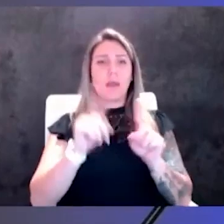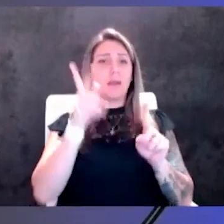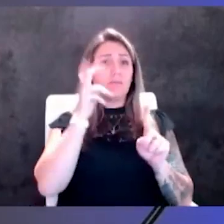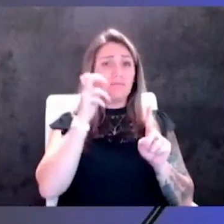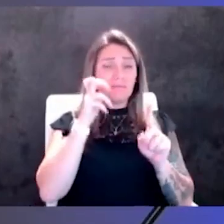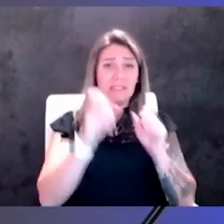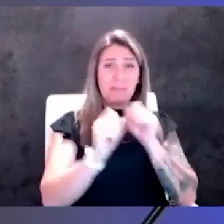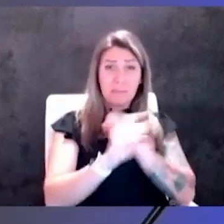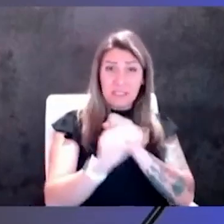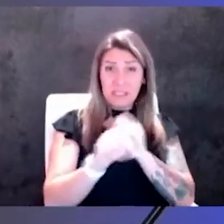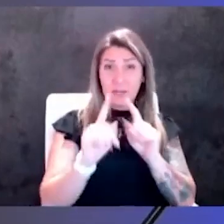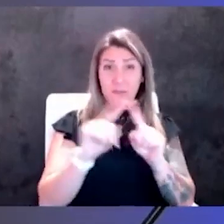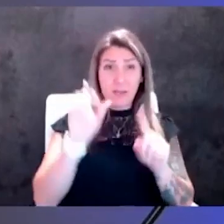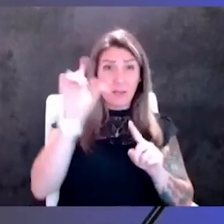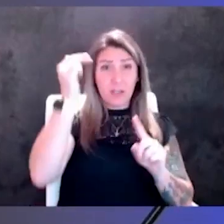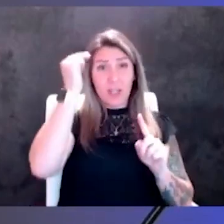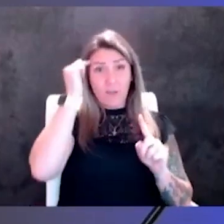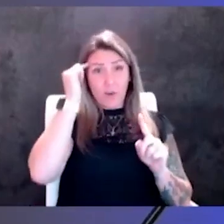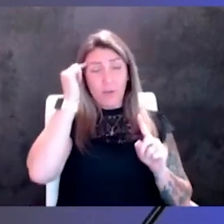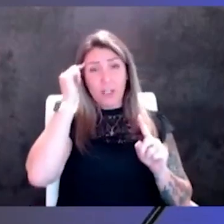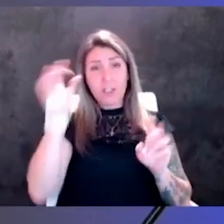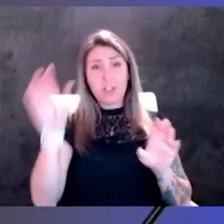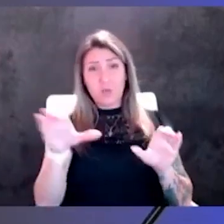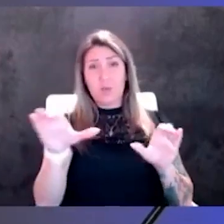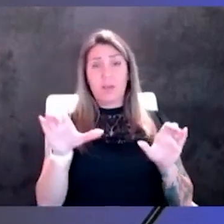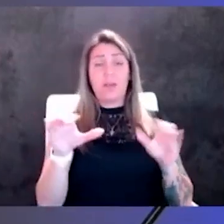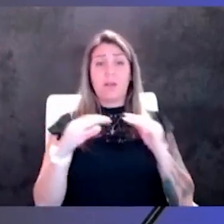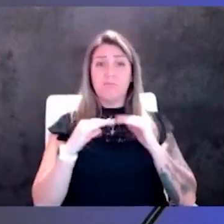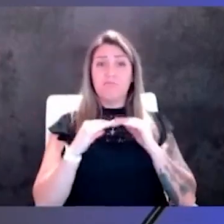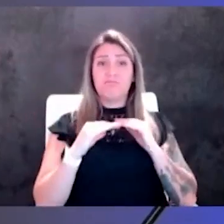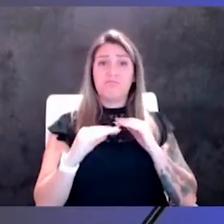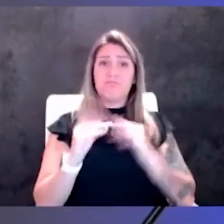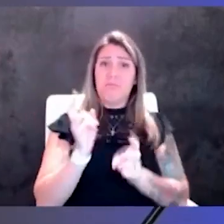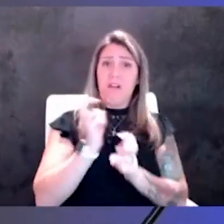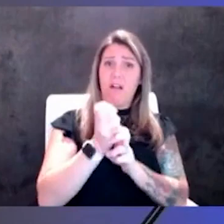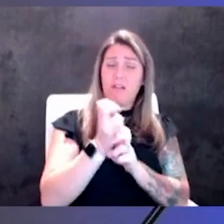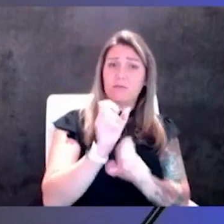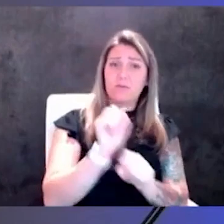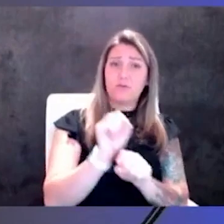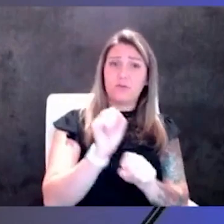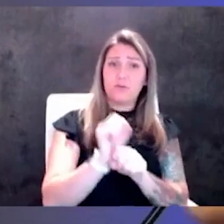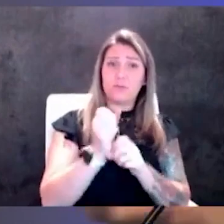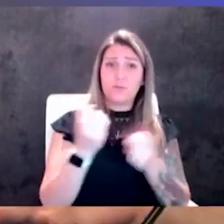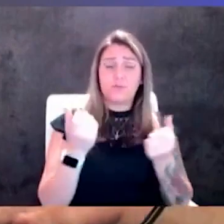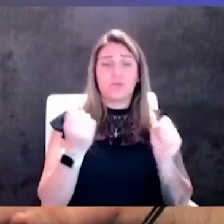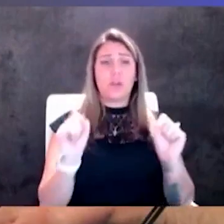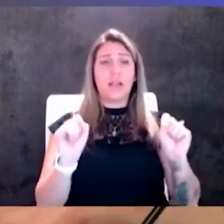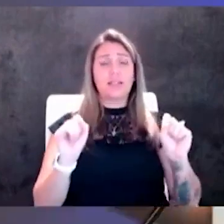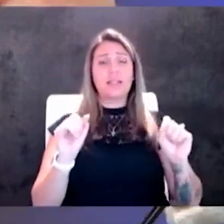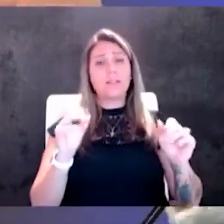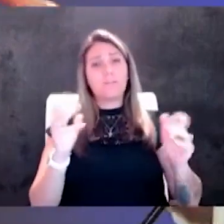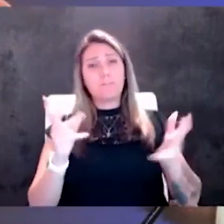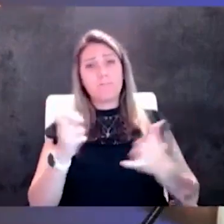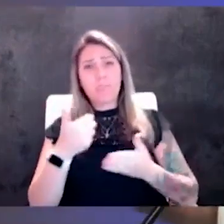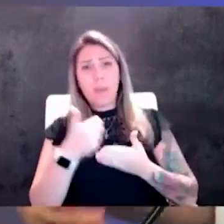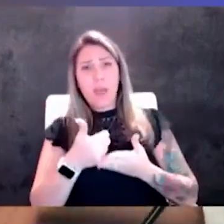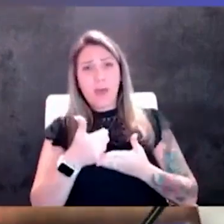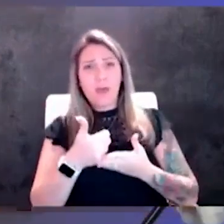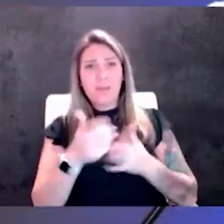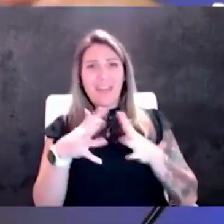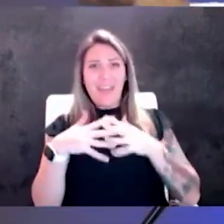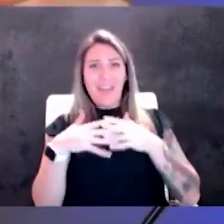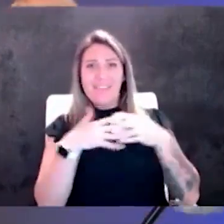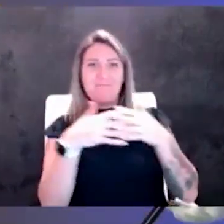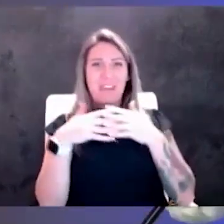doing a steady, hard job of trying to help American enterprise